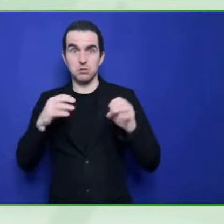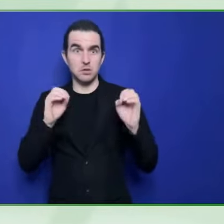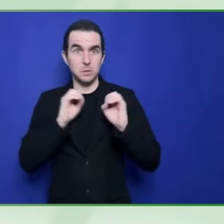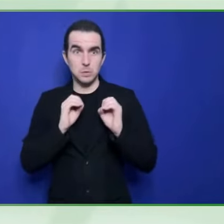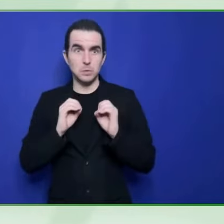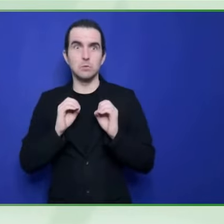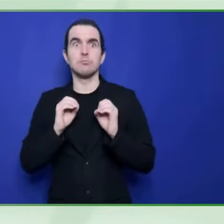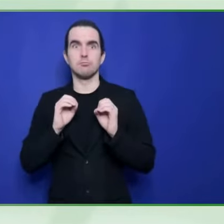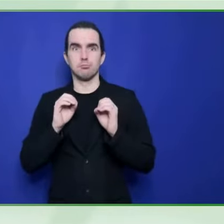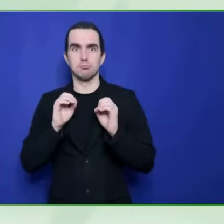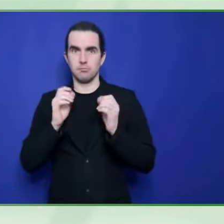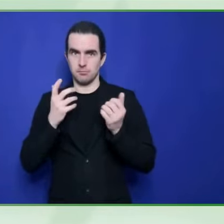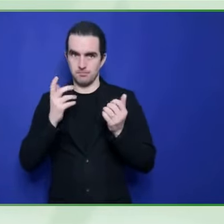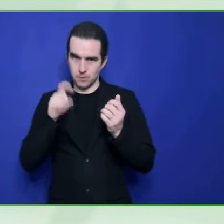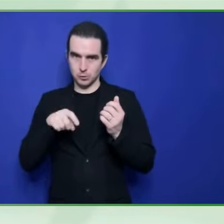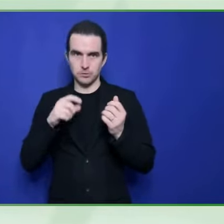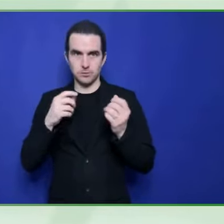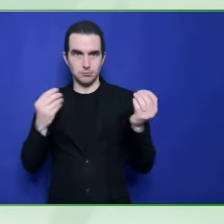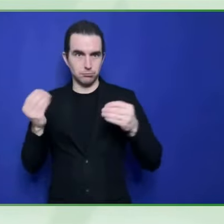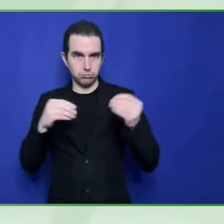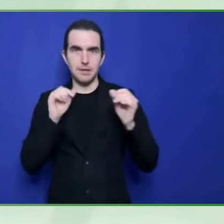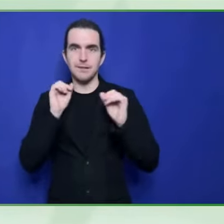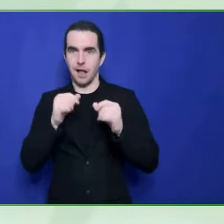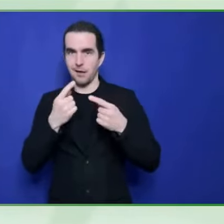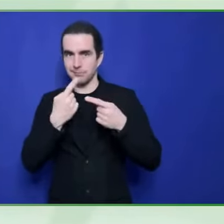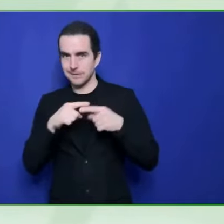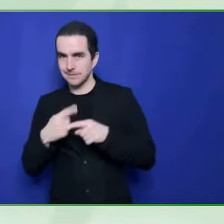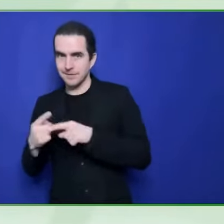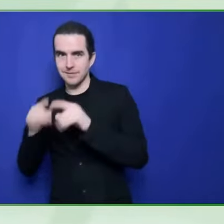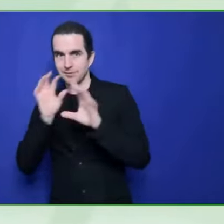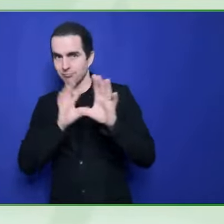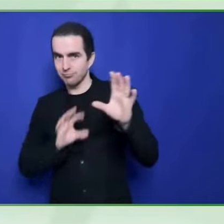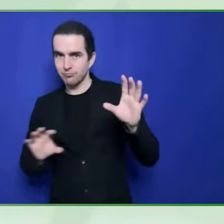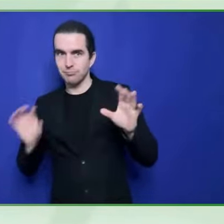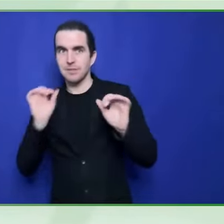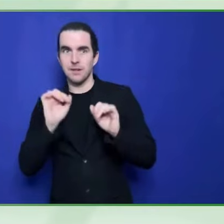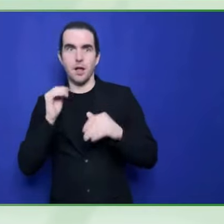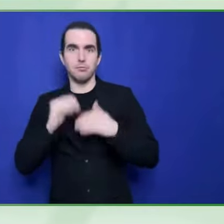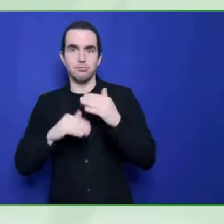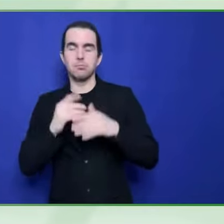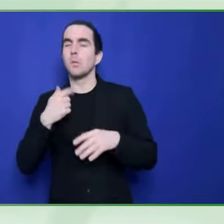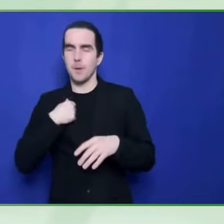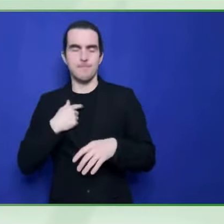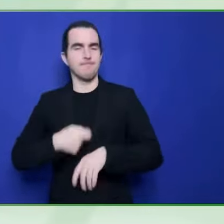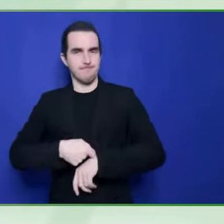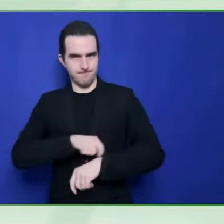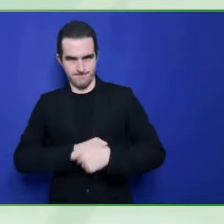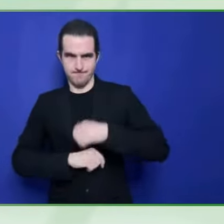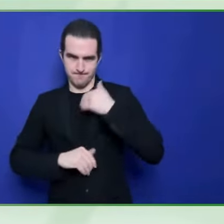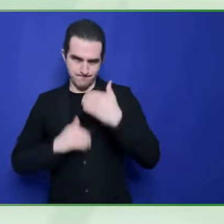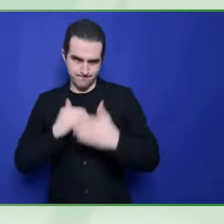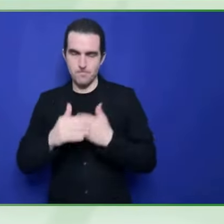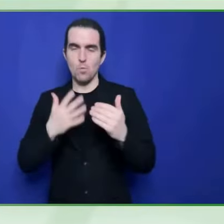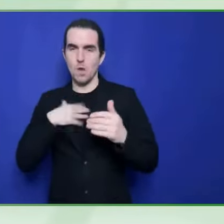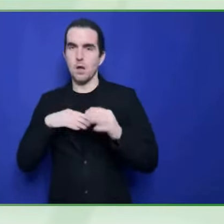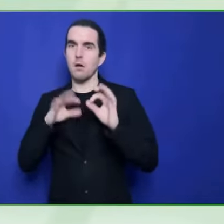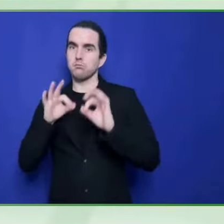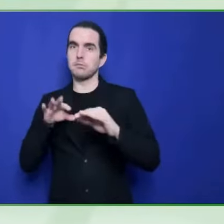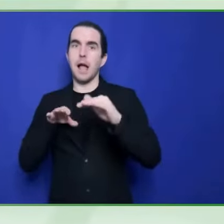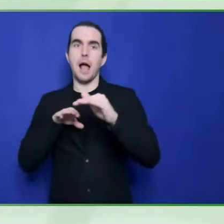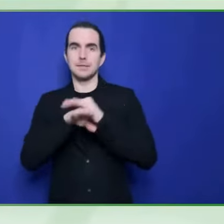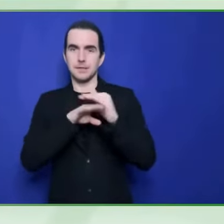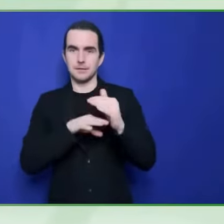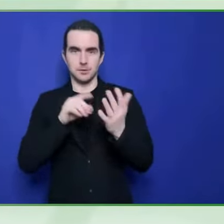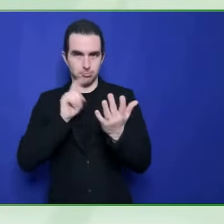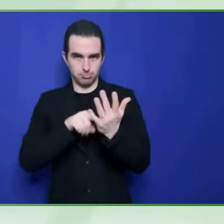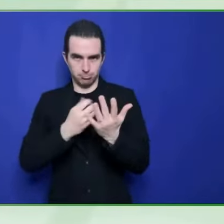for example, we were first focused about mobility limitations. So we looked at, can we have users specify